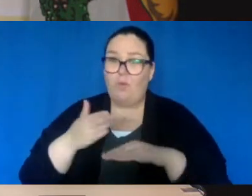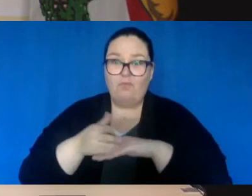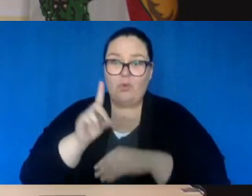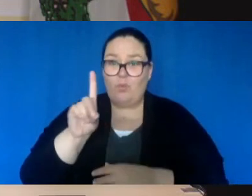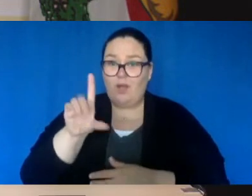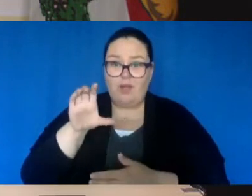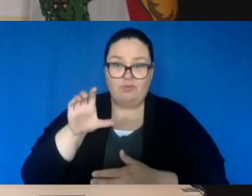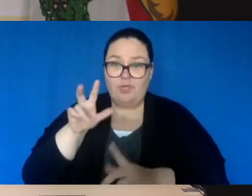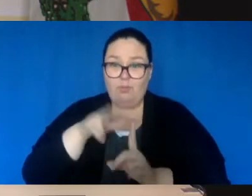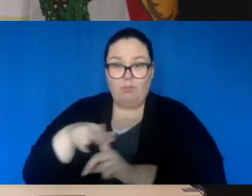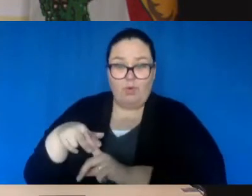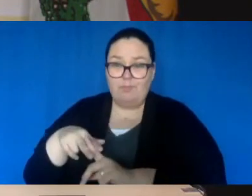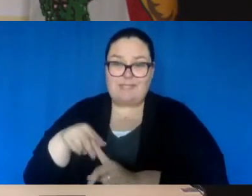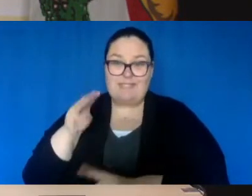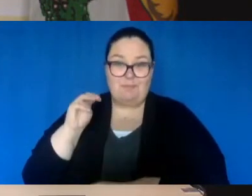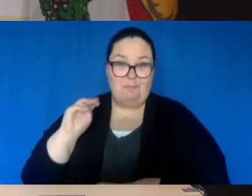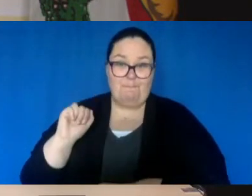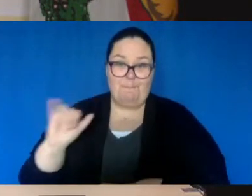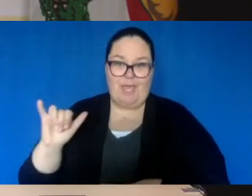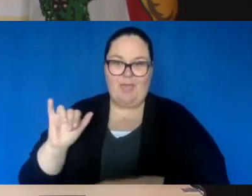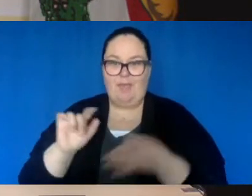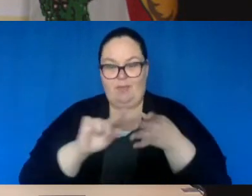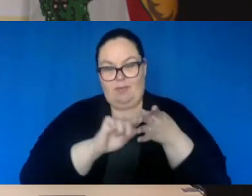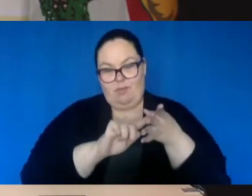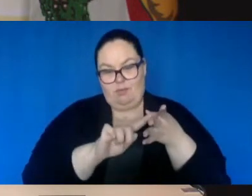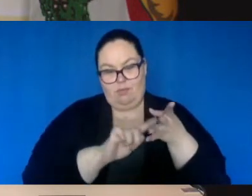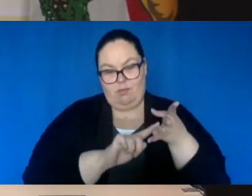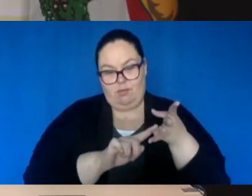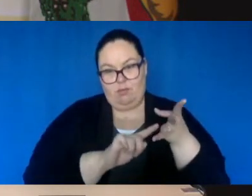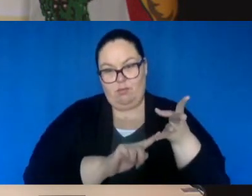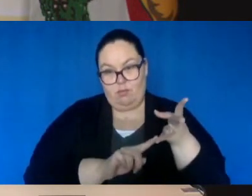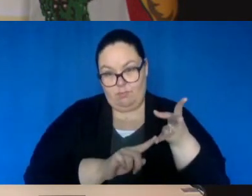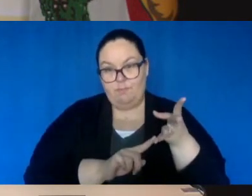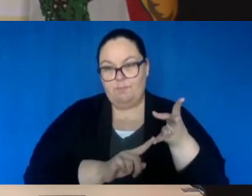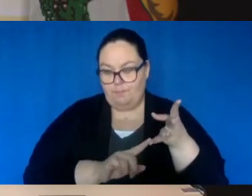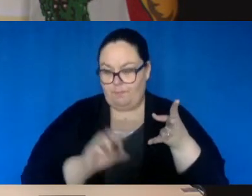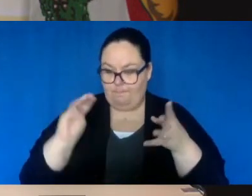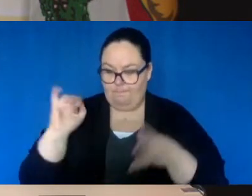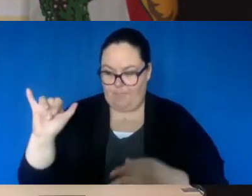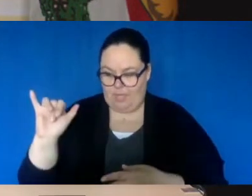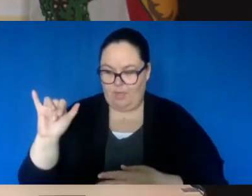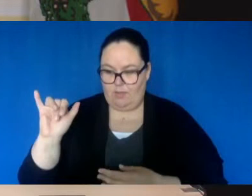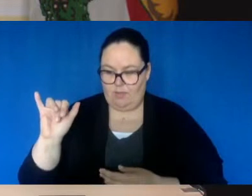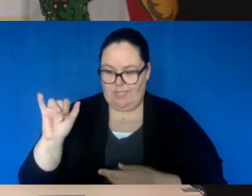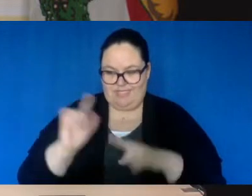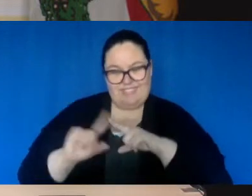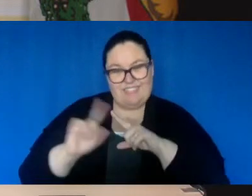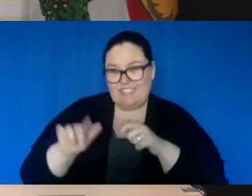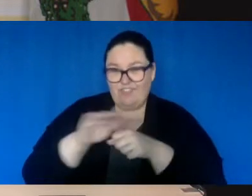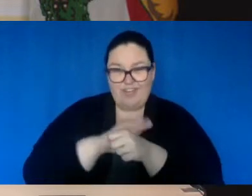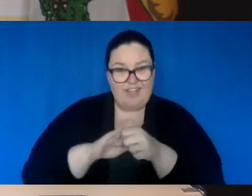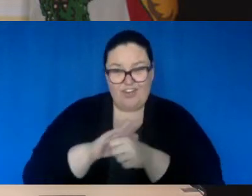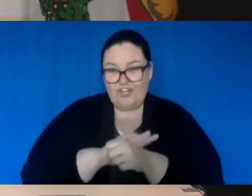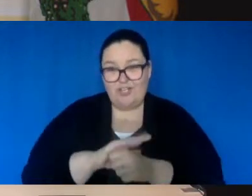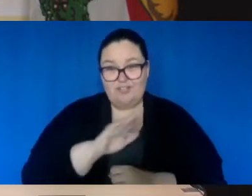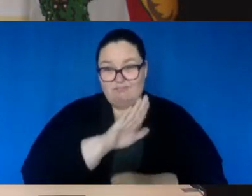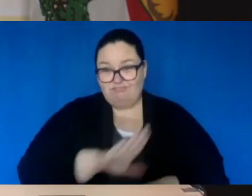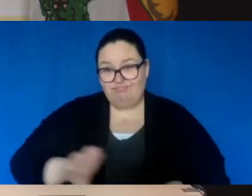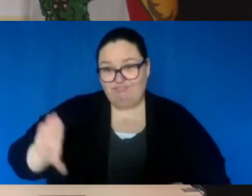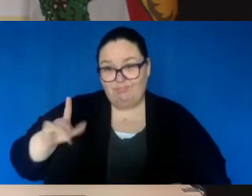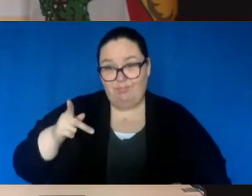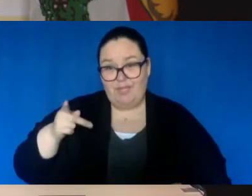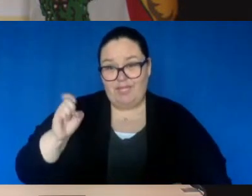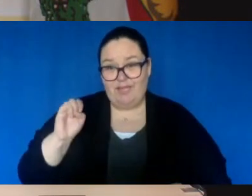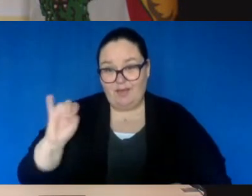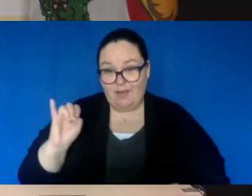May, throughout the middle of May toward the last couple of weeks in May, in various locations across the province. We